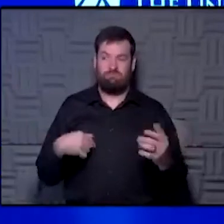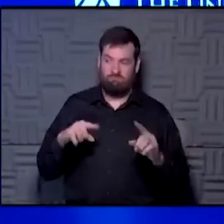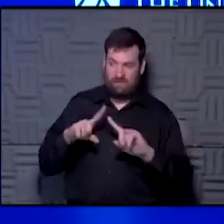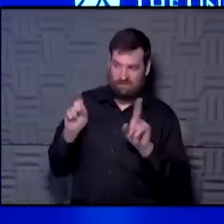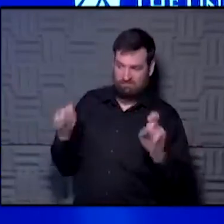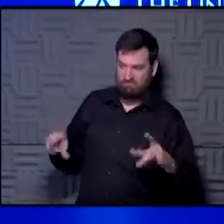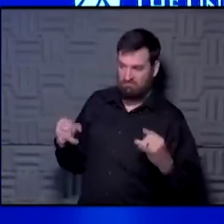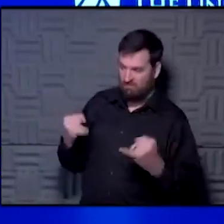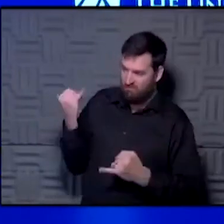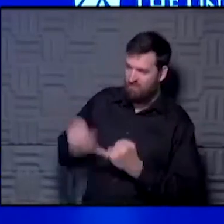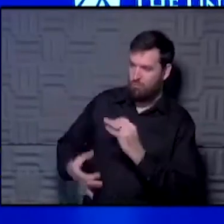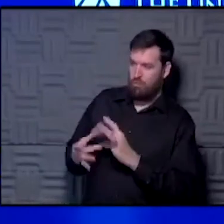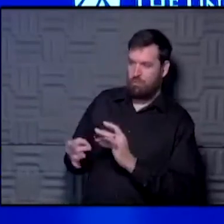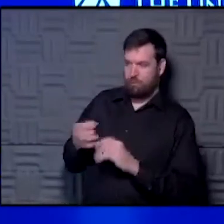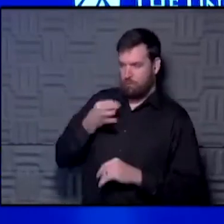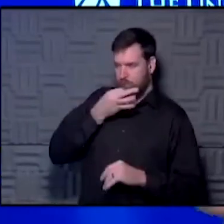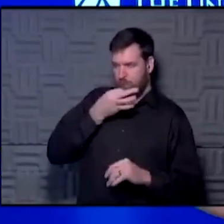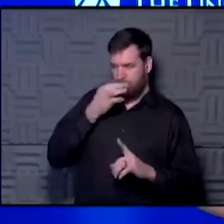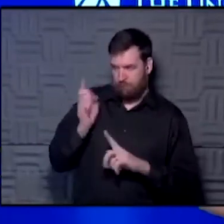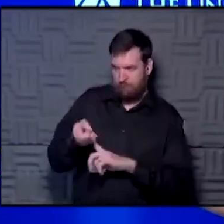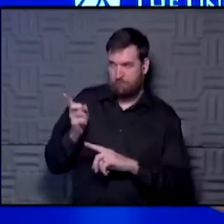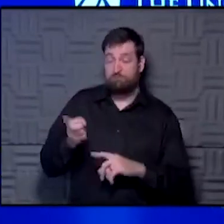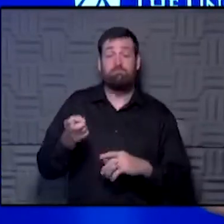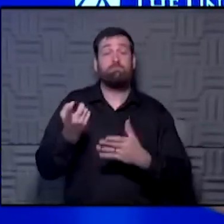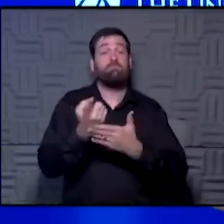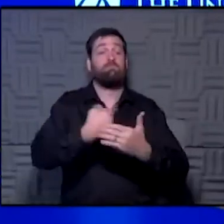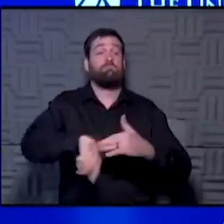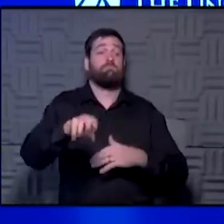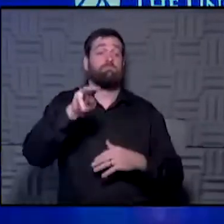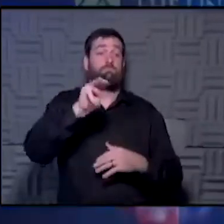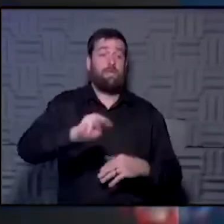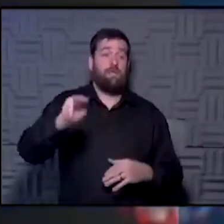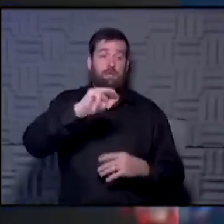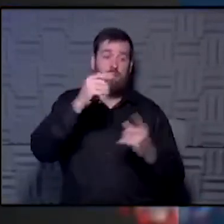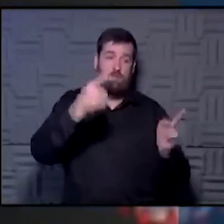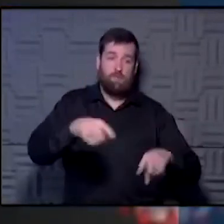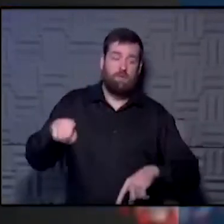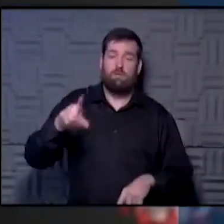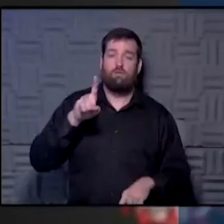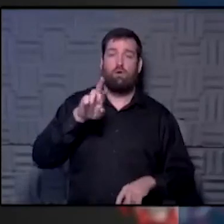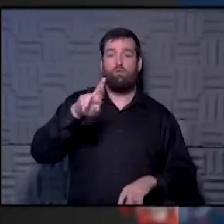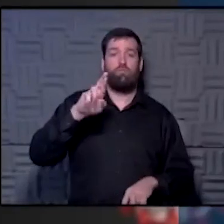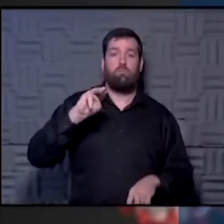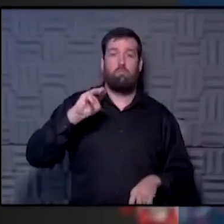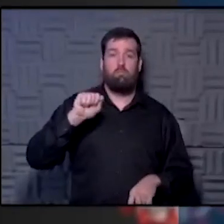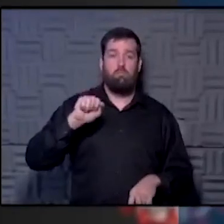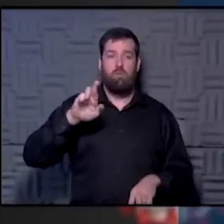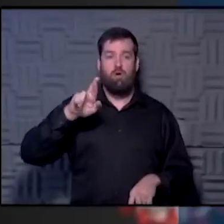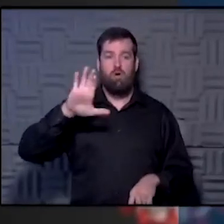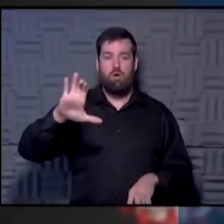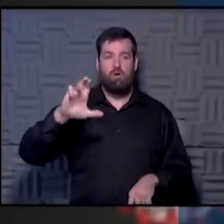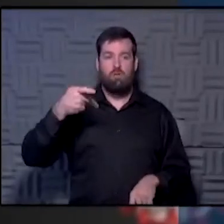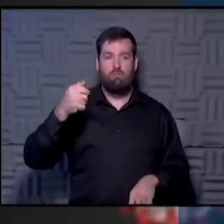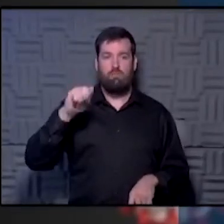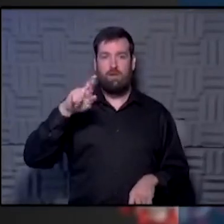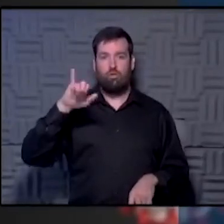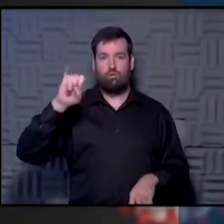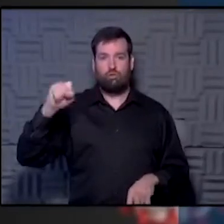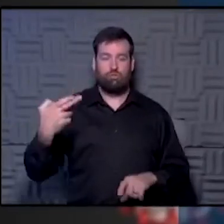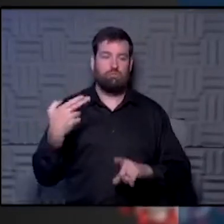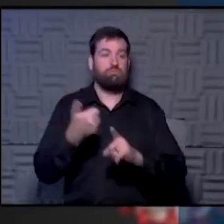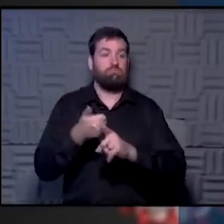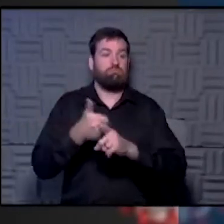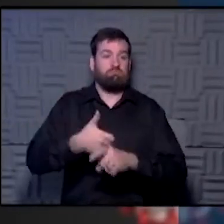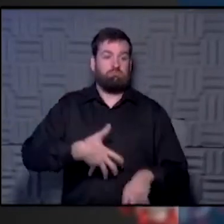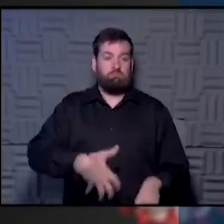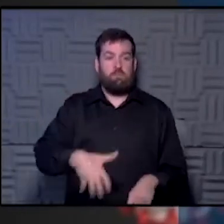guys for your final thoughts here in just a moment. But first, I want to tell you what's happening on Monday. We're going to have Dr. Mark Parrish, who's in maternal fetal